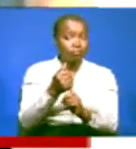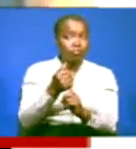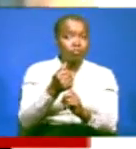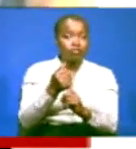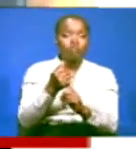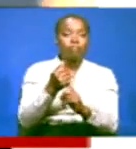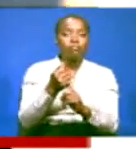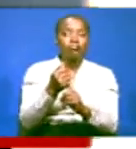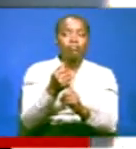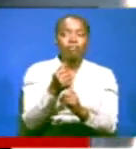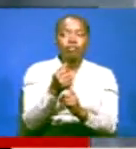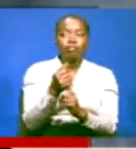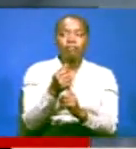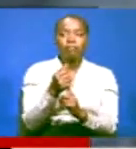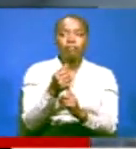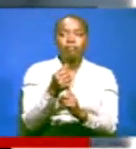achievable.